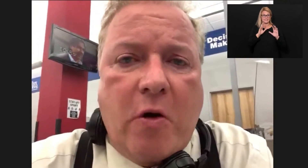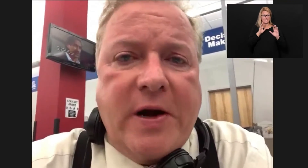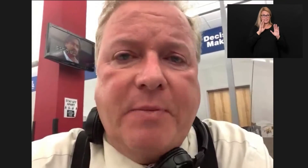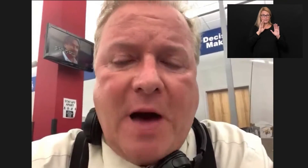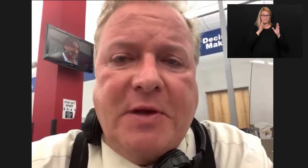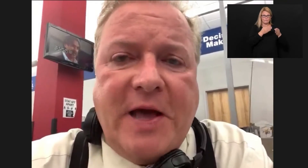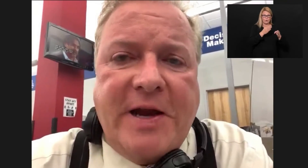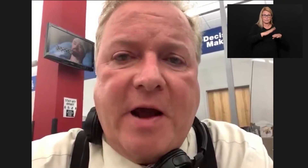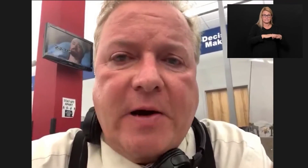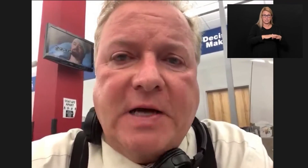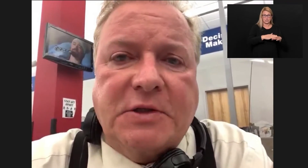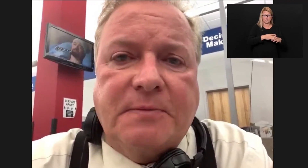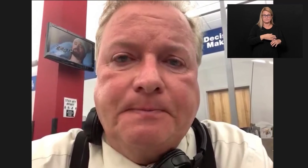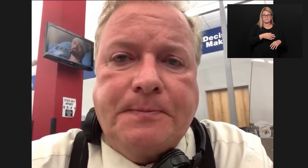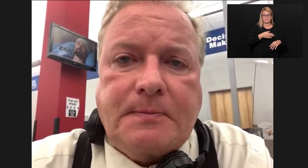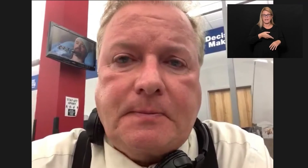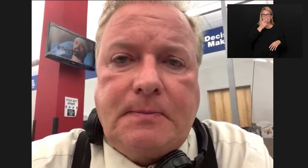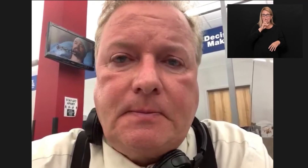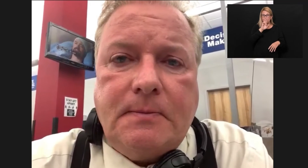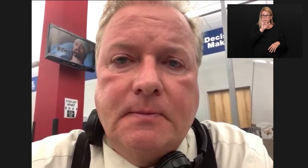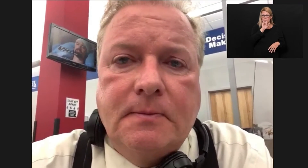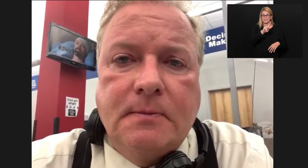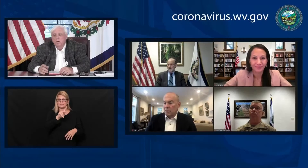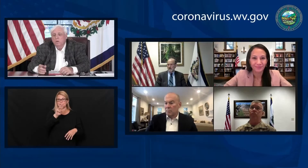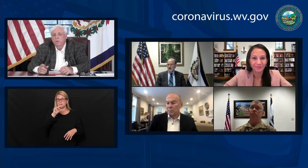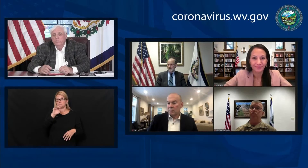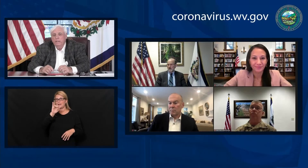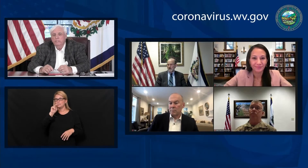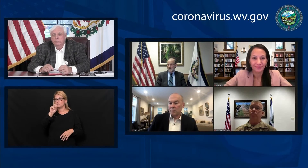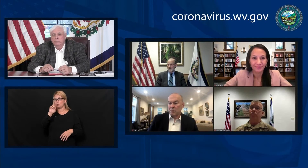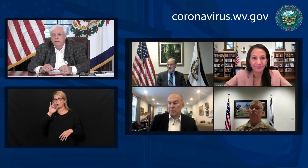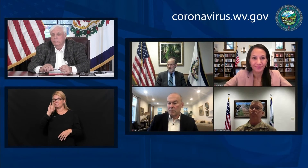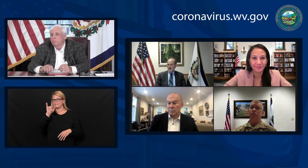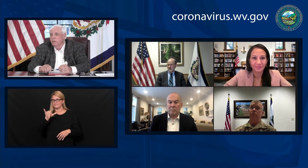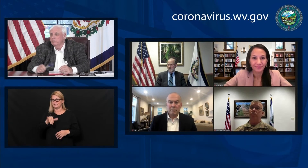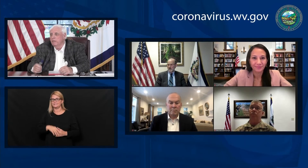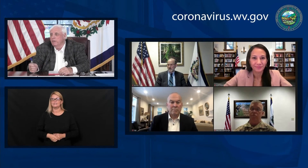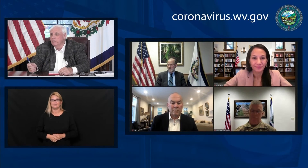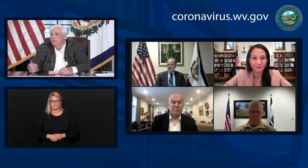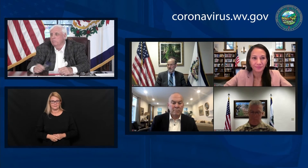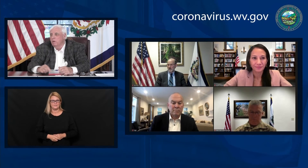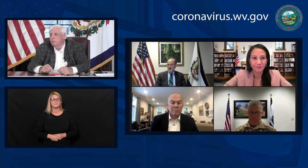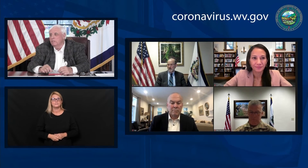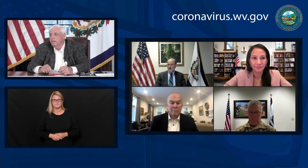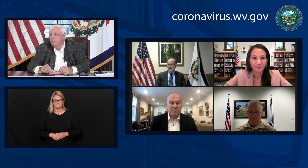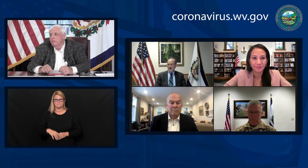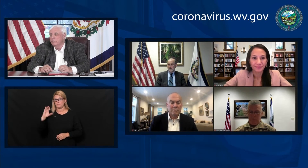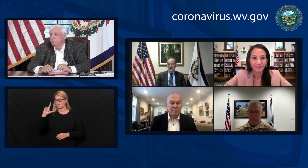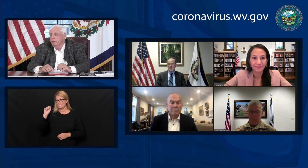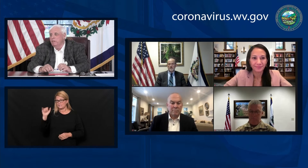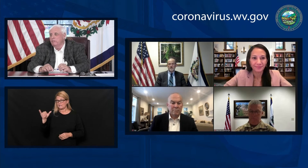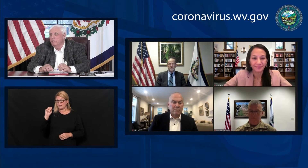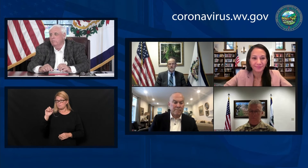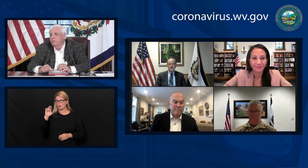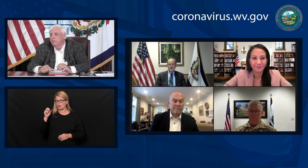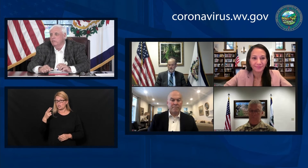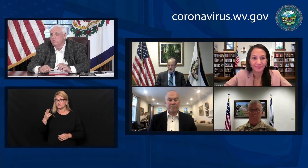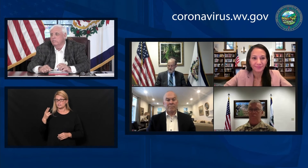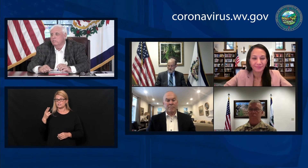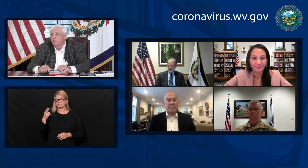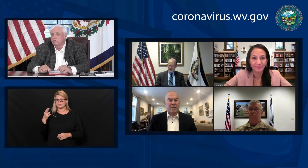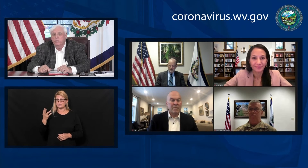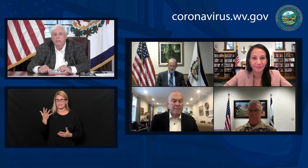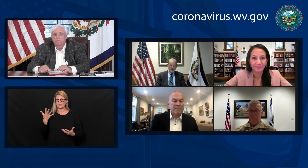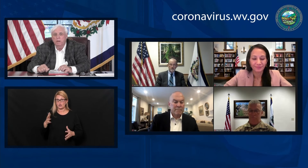high-risk minority populated areas. Mark, we've had this discussion a bunch. I think Clay, you can jump in and tell them